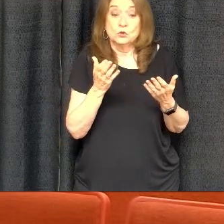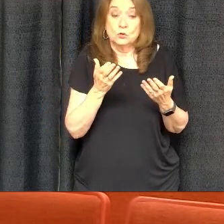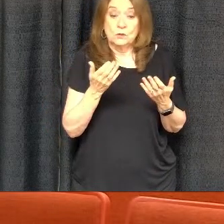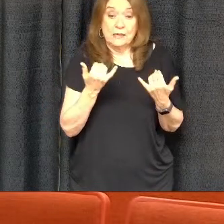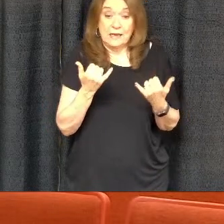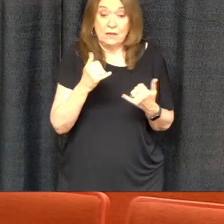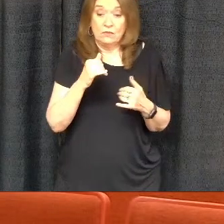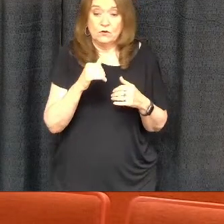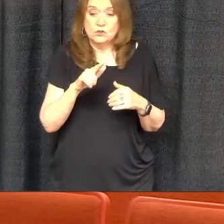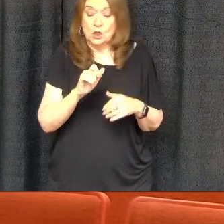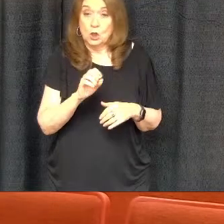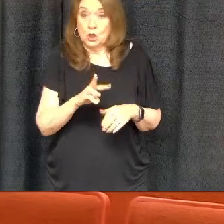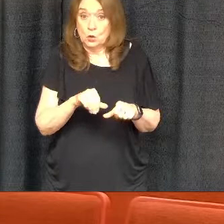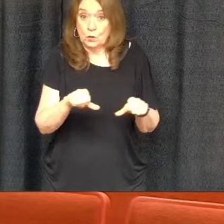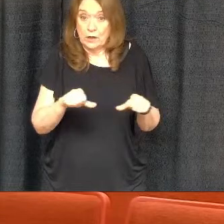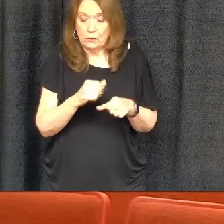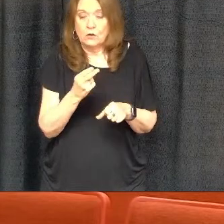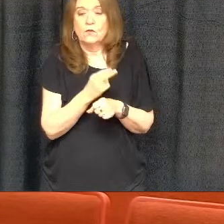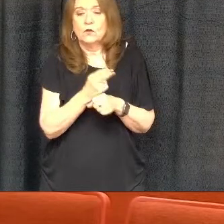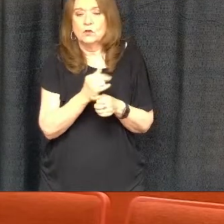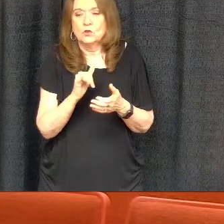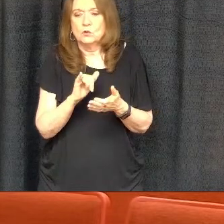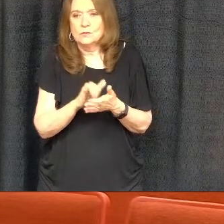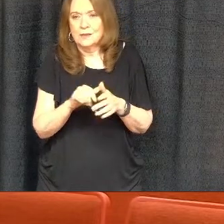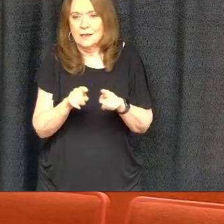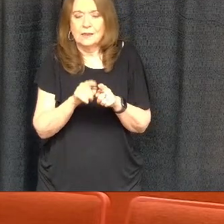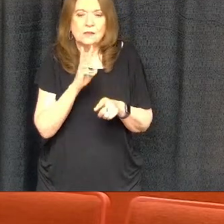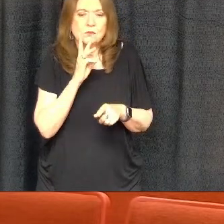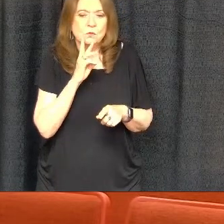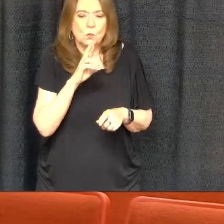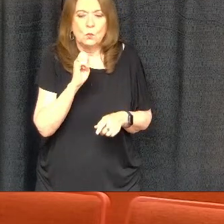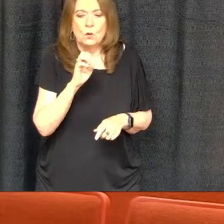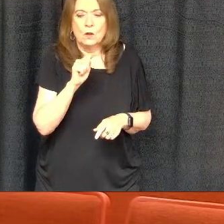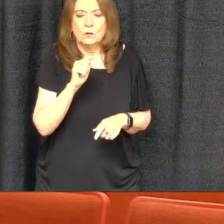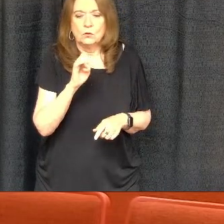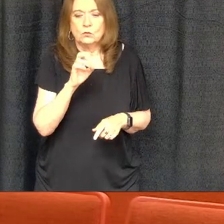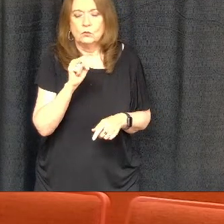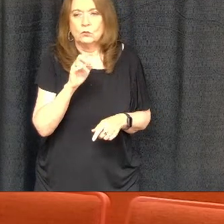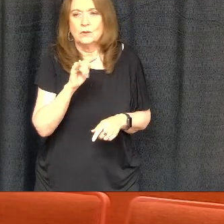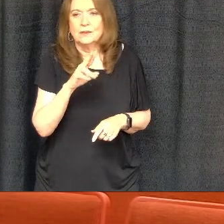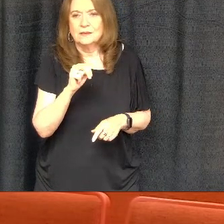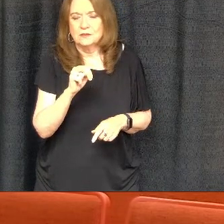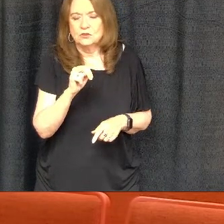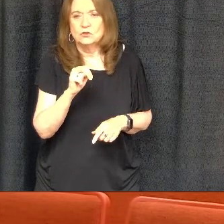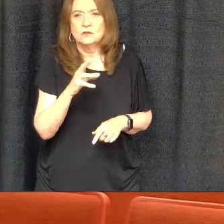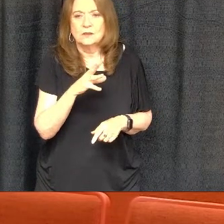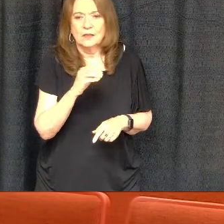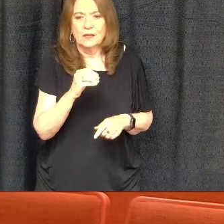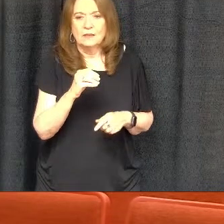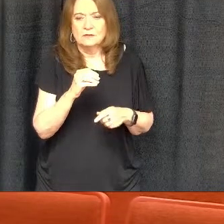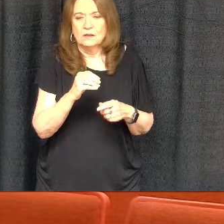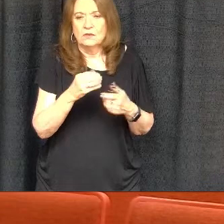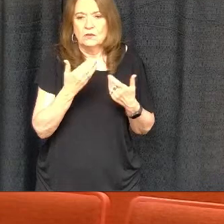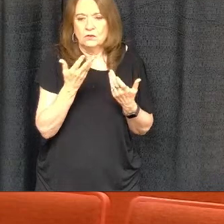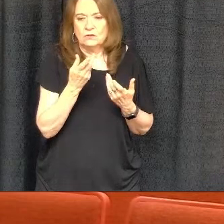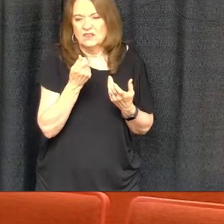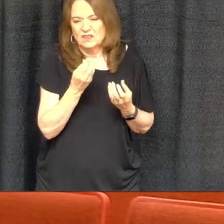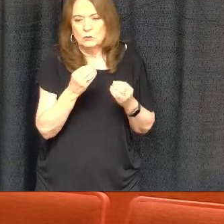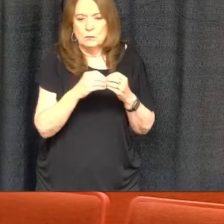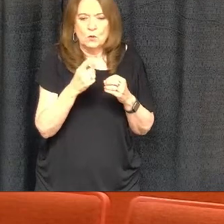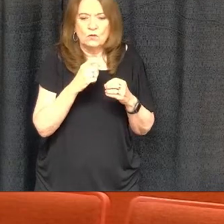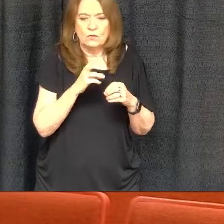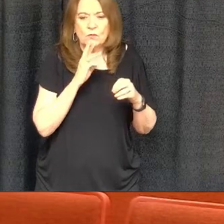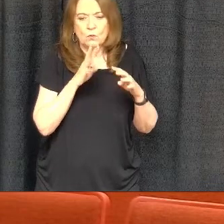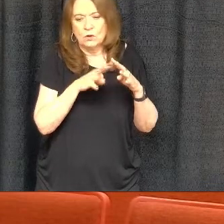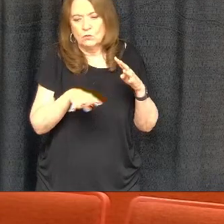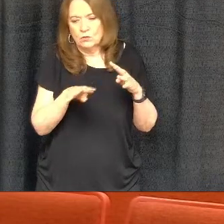there, Okay. and they're gonna utilize that as their water retention, Yeah. so it'll start probably holding a little more water from the runoff of the parking lots and the buildings,